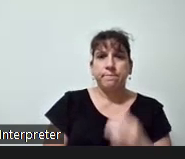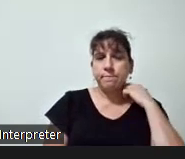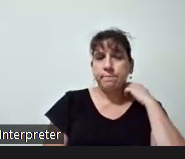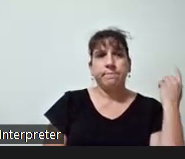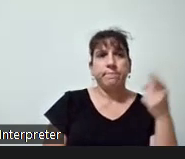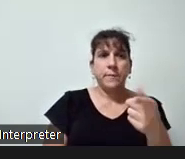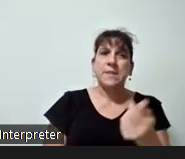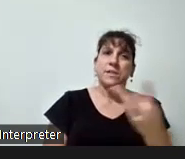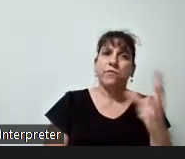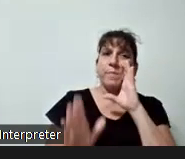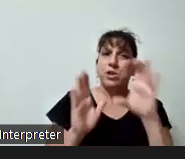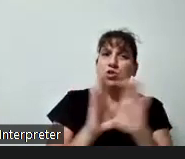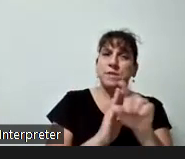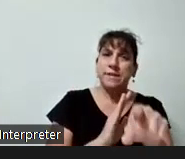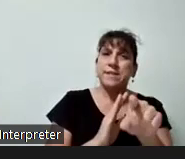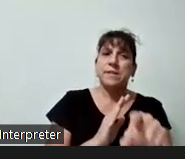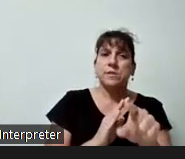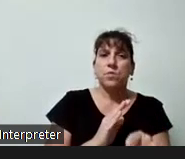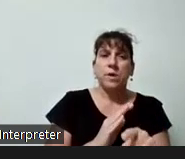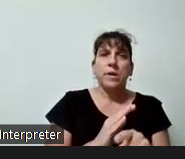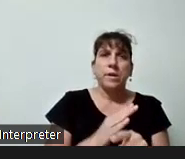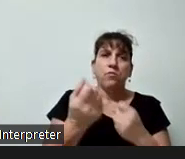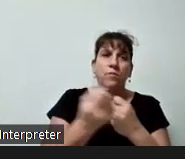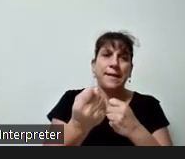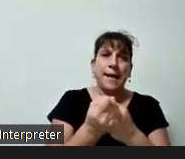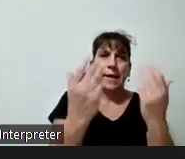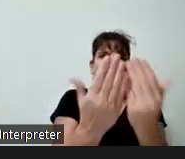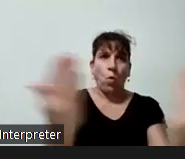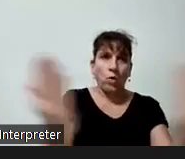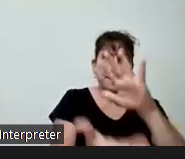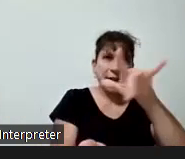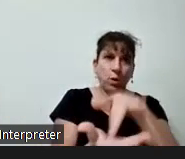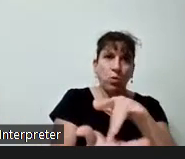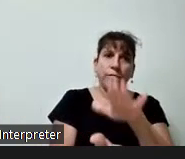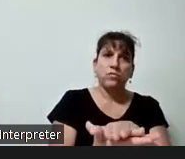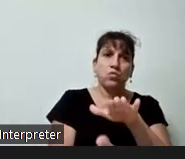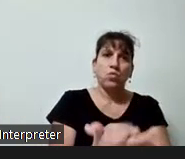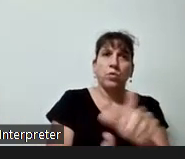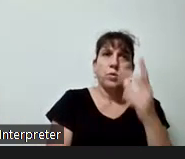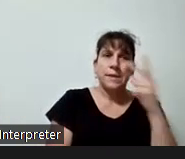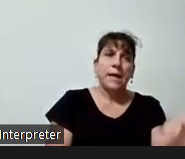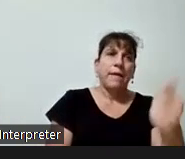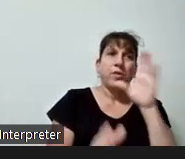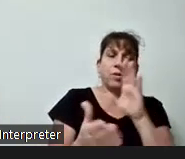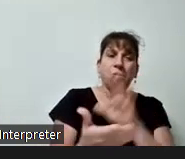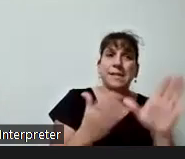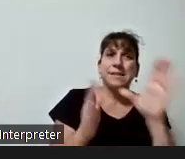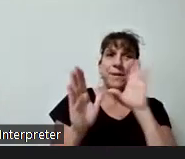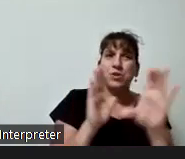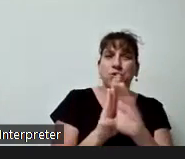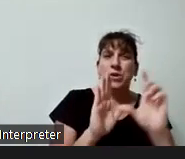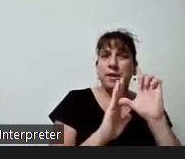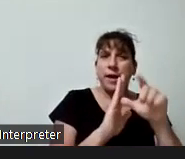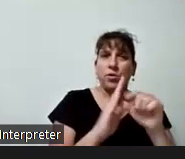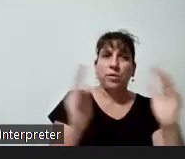A couple pictures. So this is one of the main retaining walls that basically sits in the middle of the school. You'll see another nice picture of it later on.